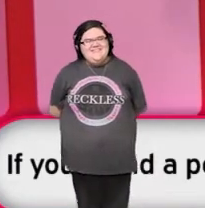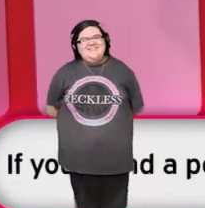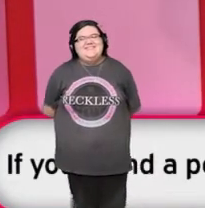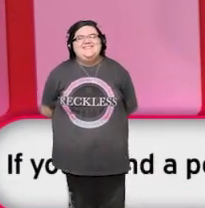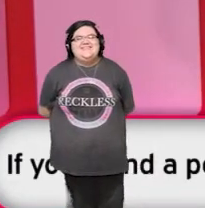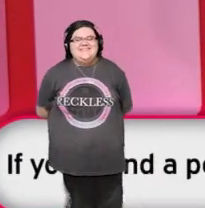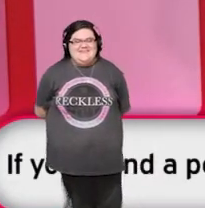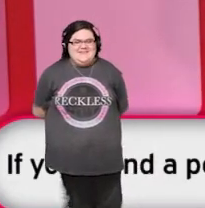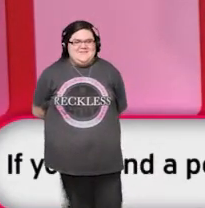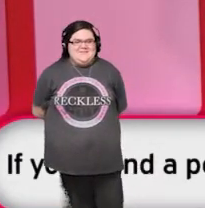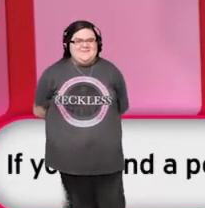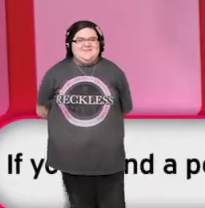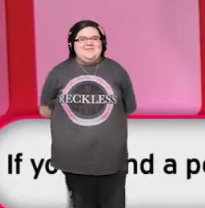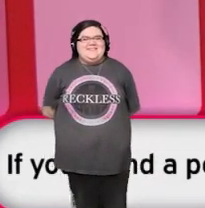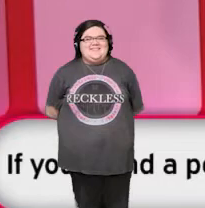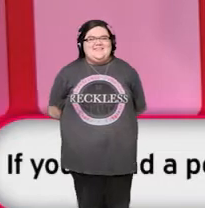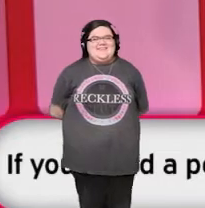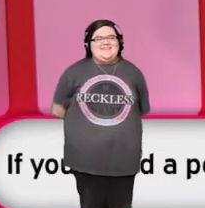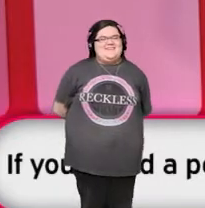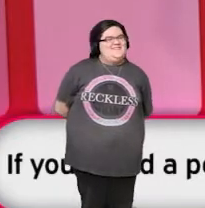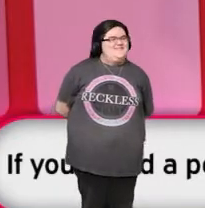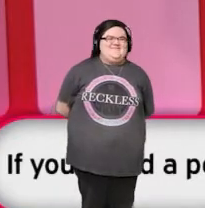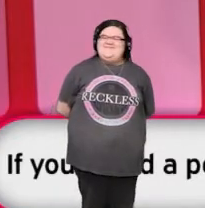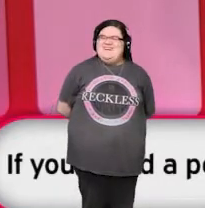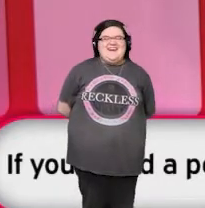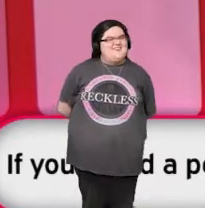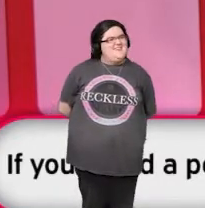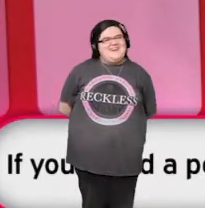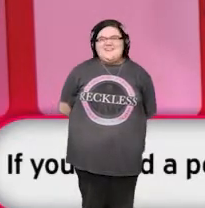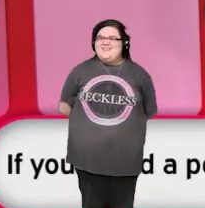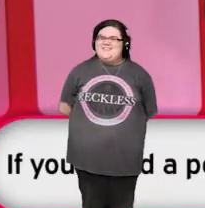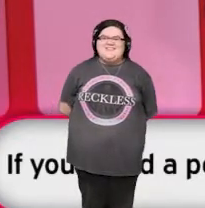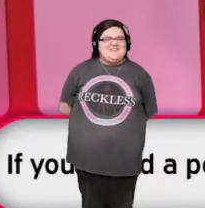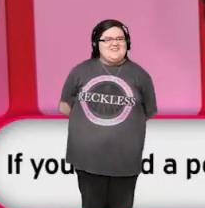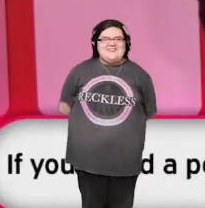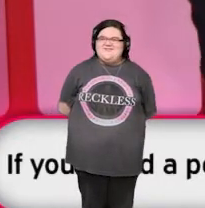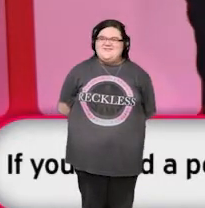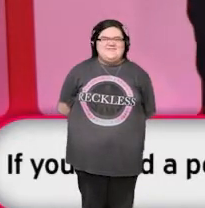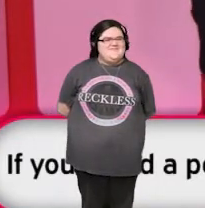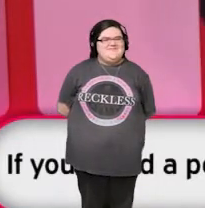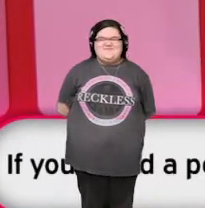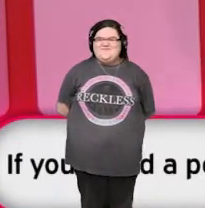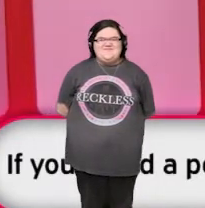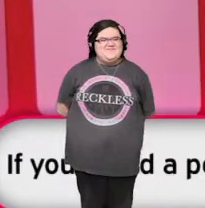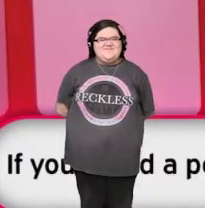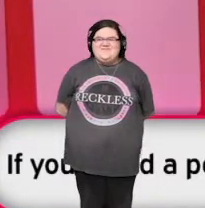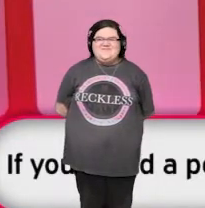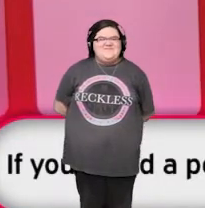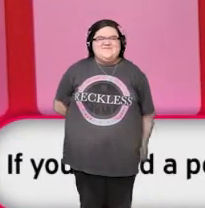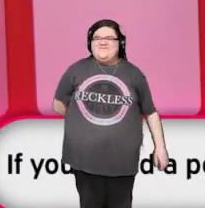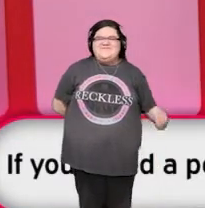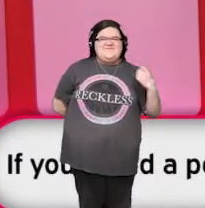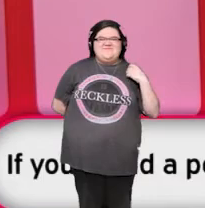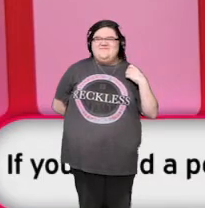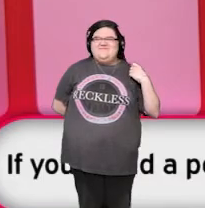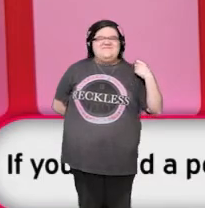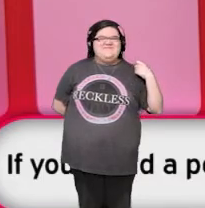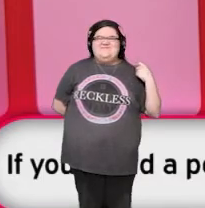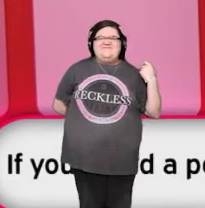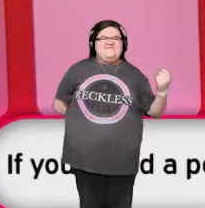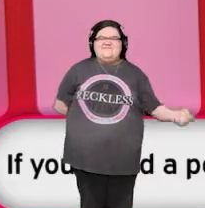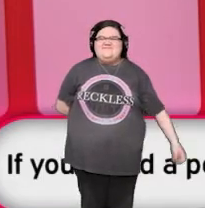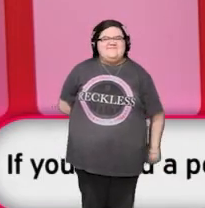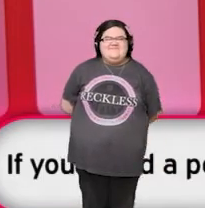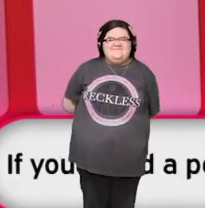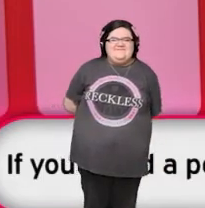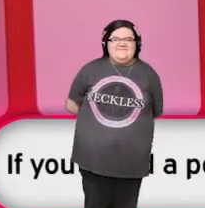Chat to me now. Smart. I think we'd all watch it. Yeah. I couldn't do it. Yeah. Oh. I think I'd watch it.